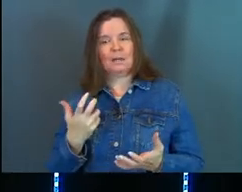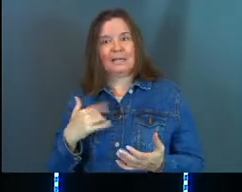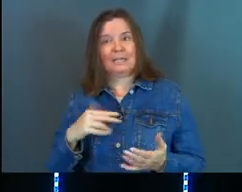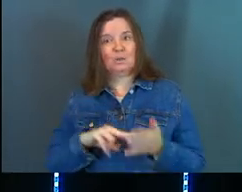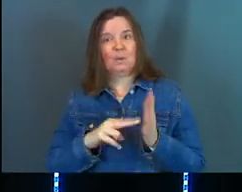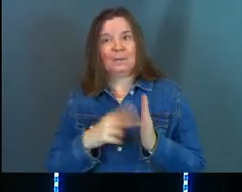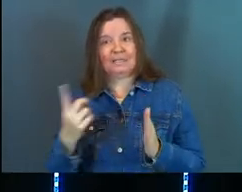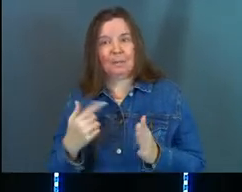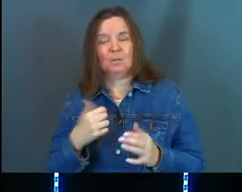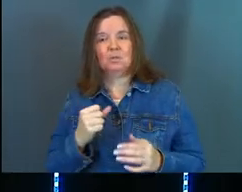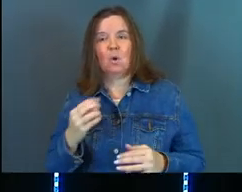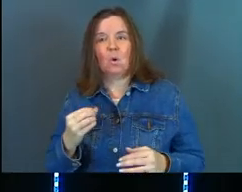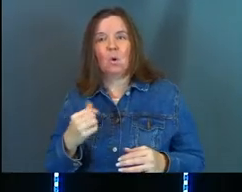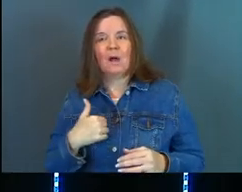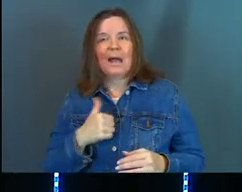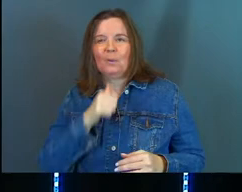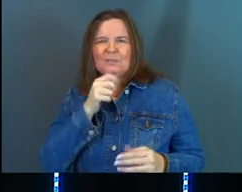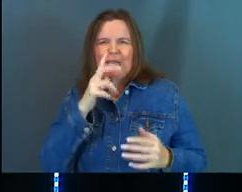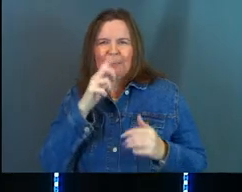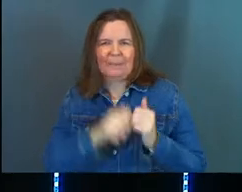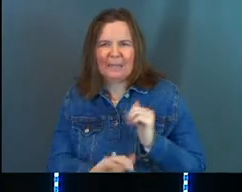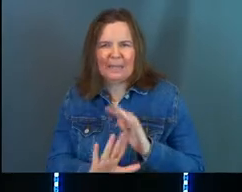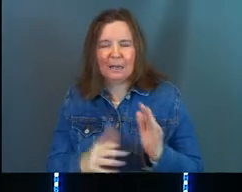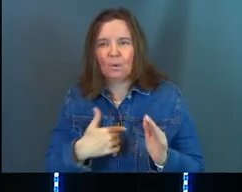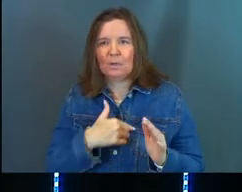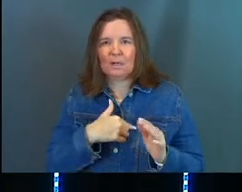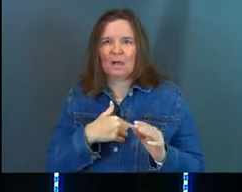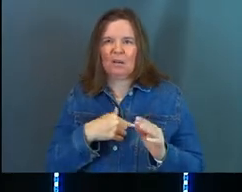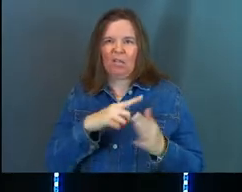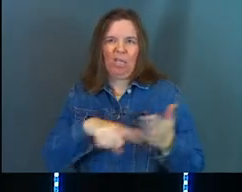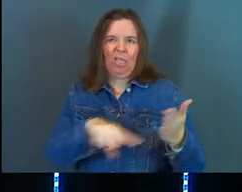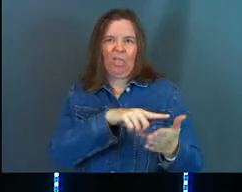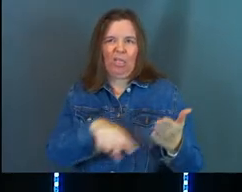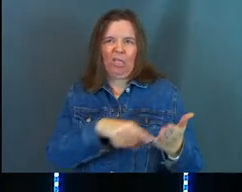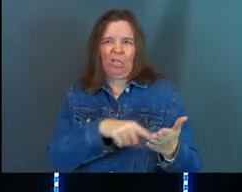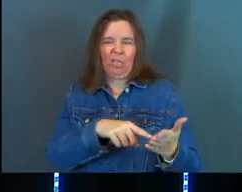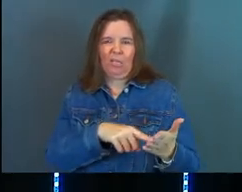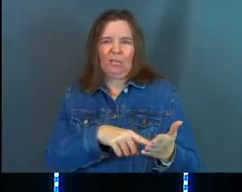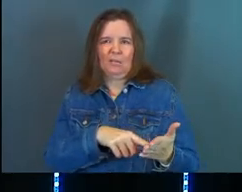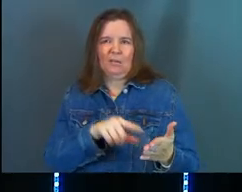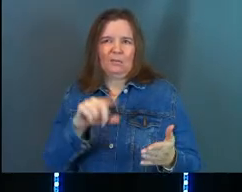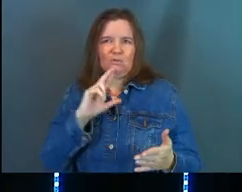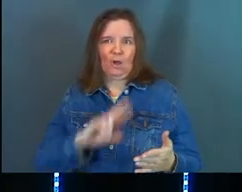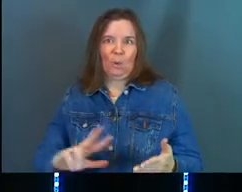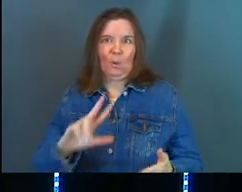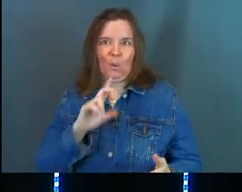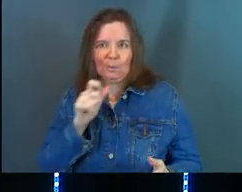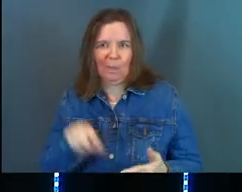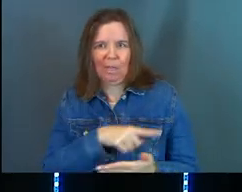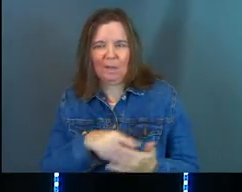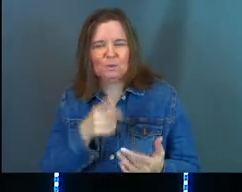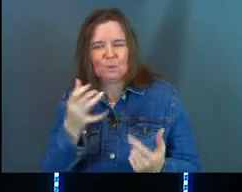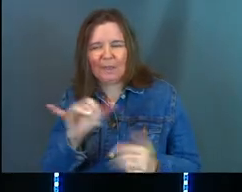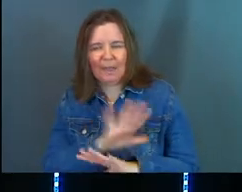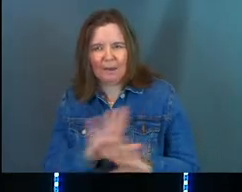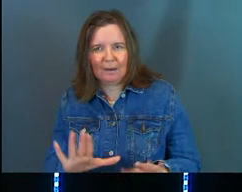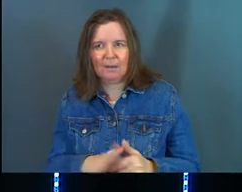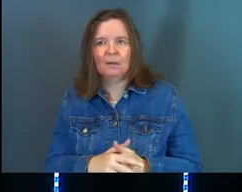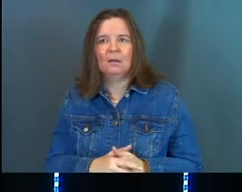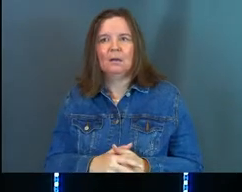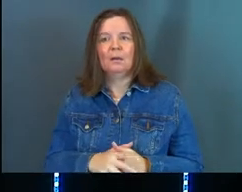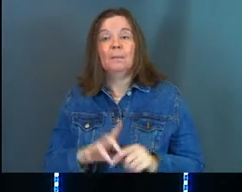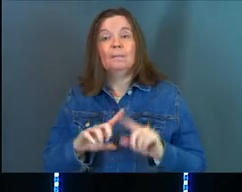I wanted it to mean something. So I wasn't going to be mean about it. I wasn't going to put them down. I wasn't going to trash talk a three-year-old. You know what I mean? I wasn't going to do any of